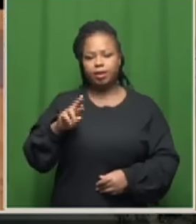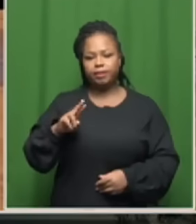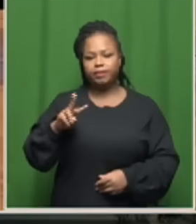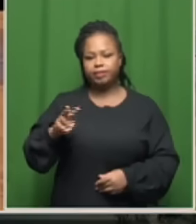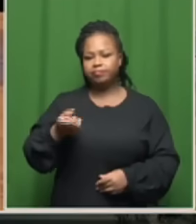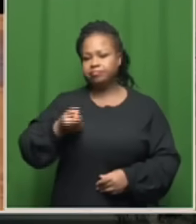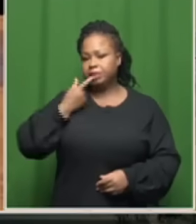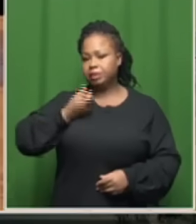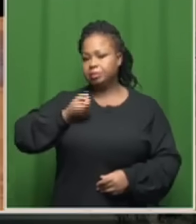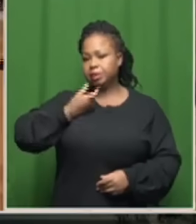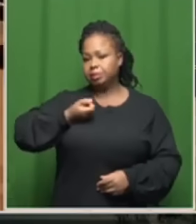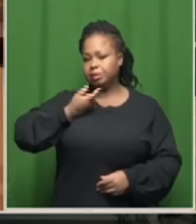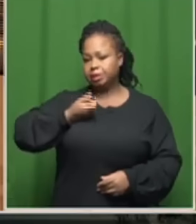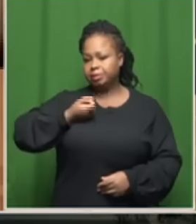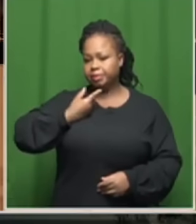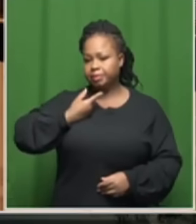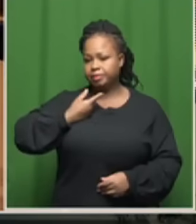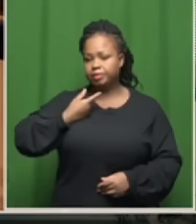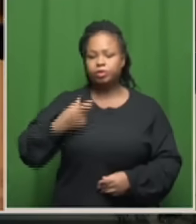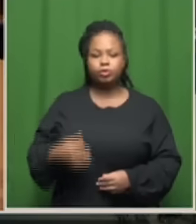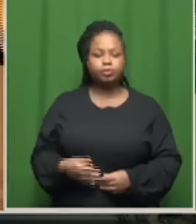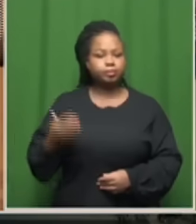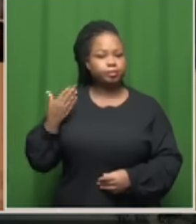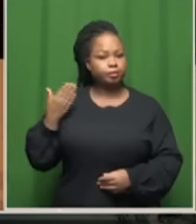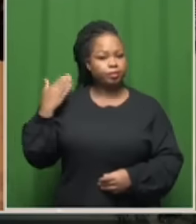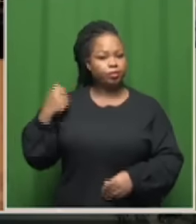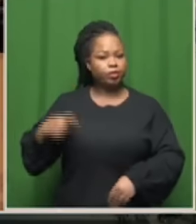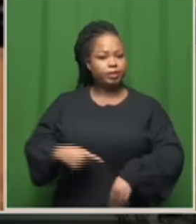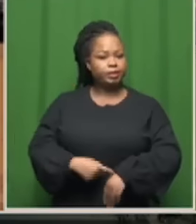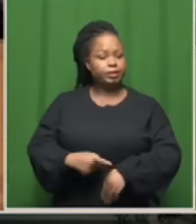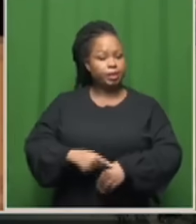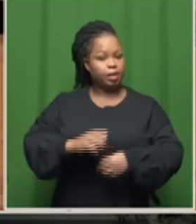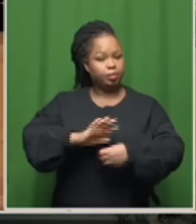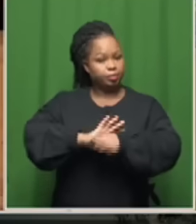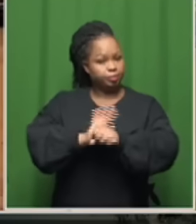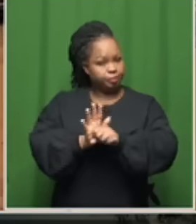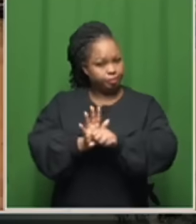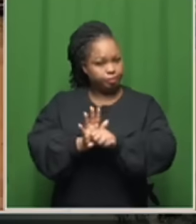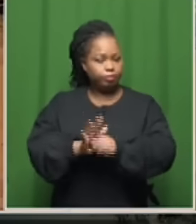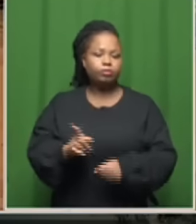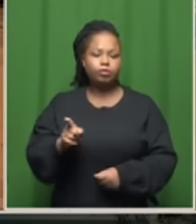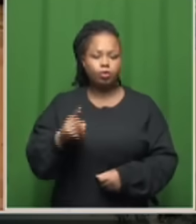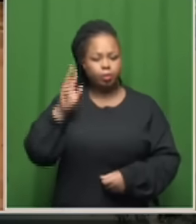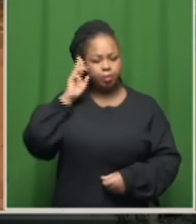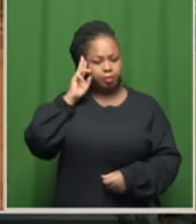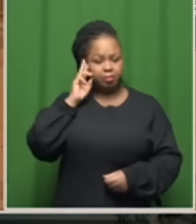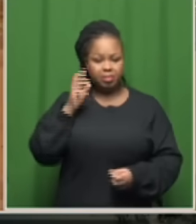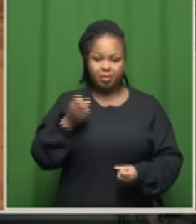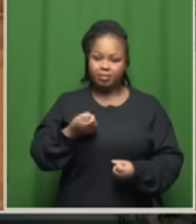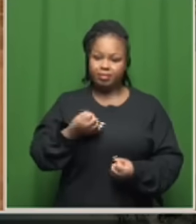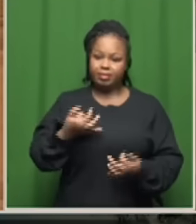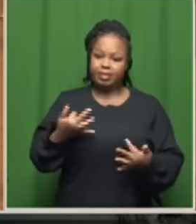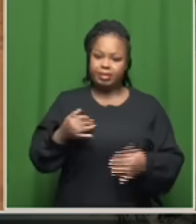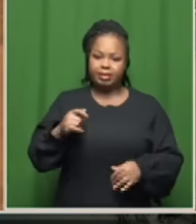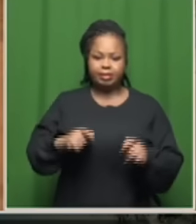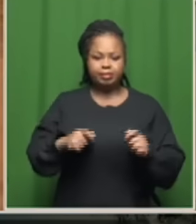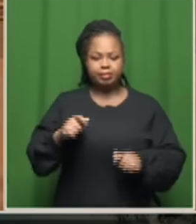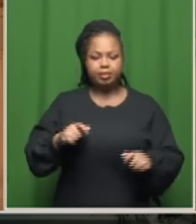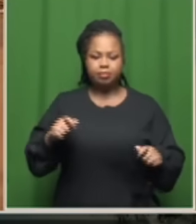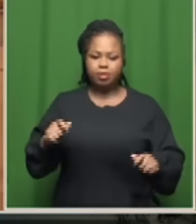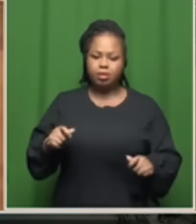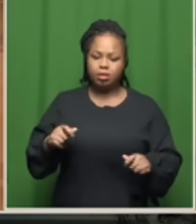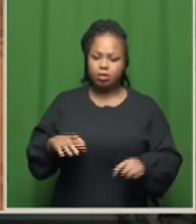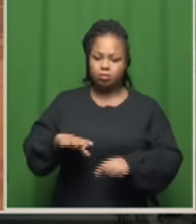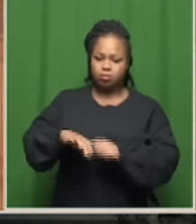treatment programs. Around the time of COVID-19, you will remember that a number of people were able to discover